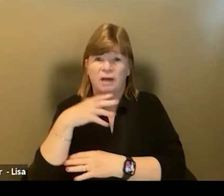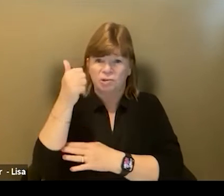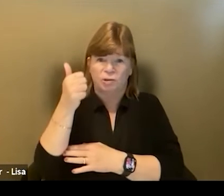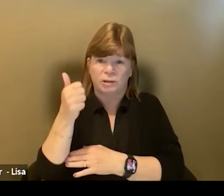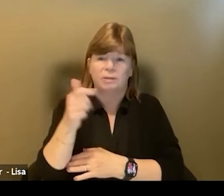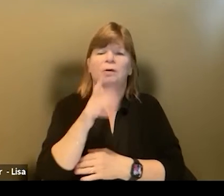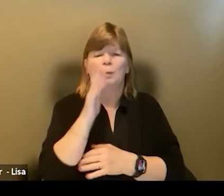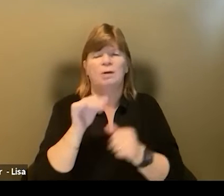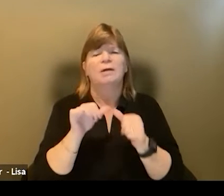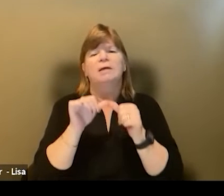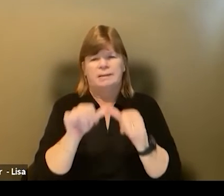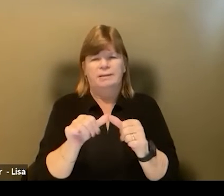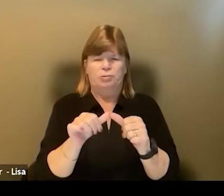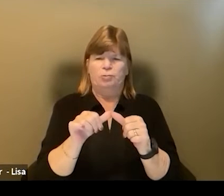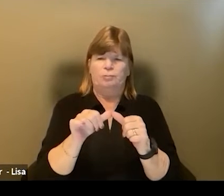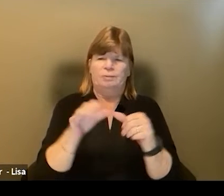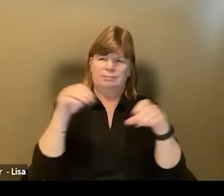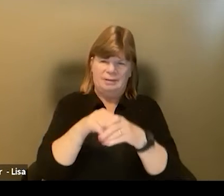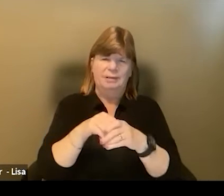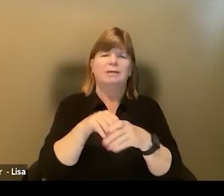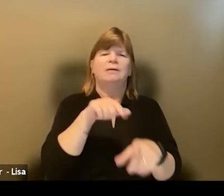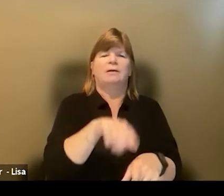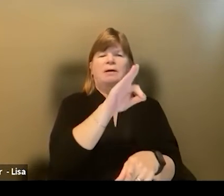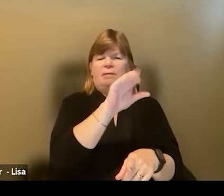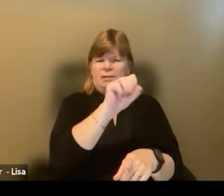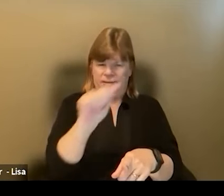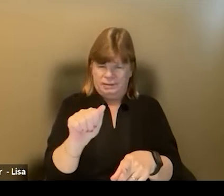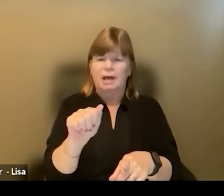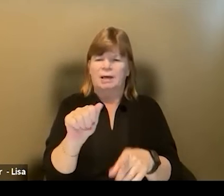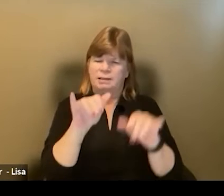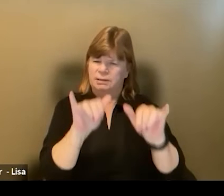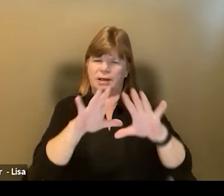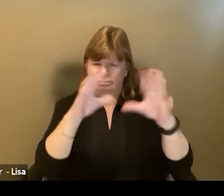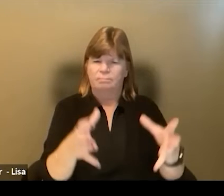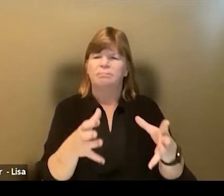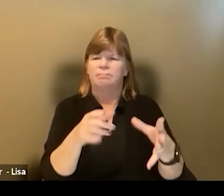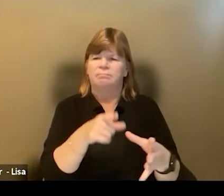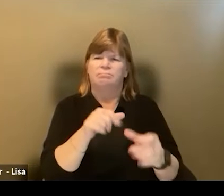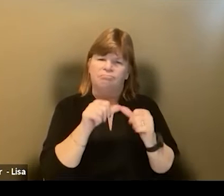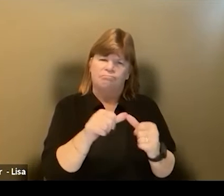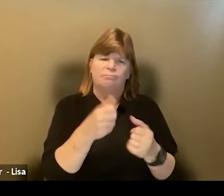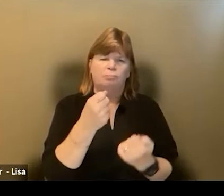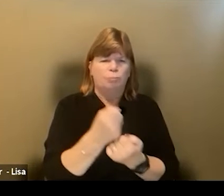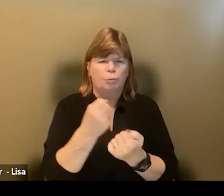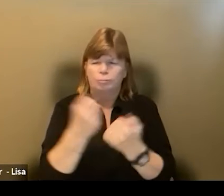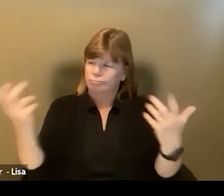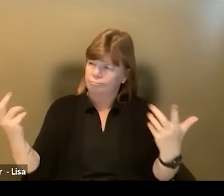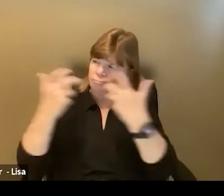to be within the Family and Social Services Administration and continue to be a supportive partner